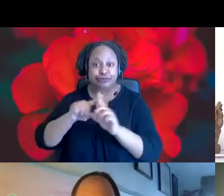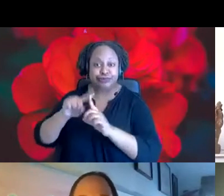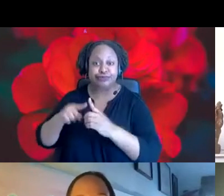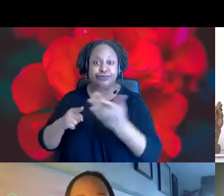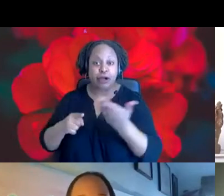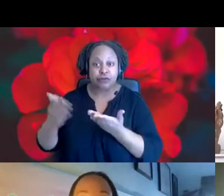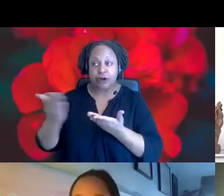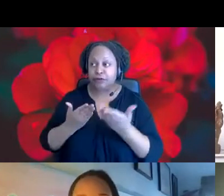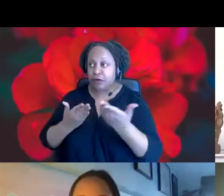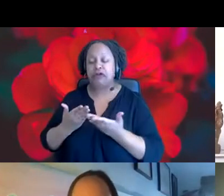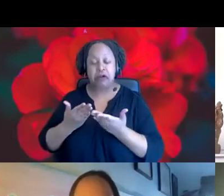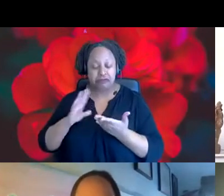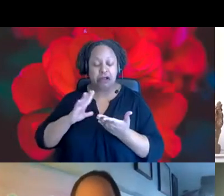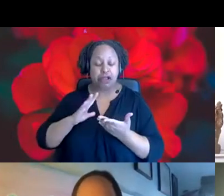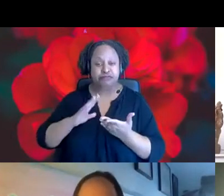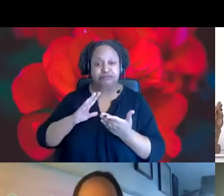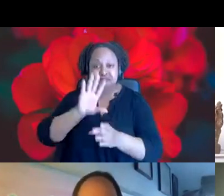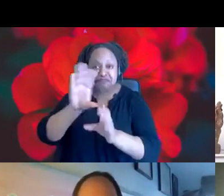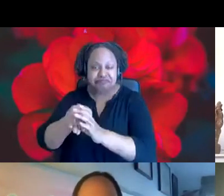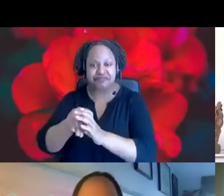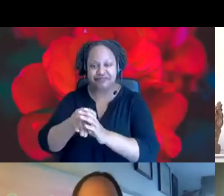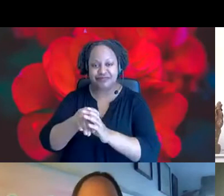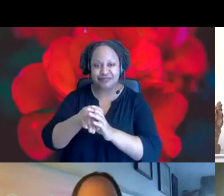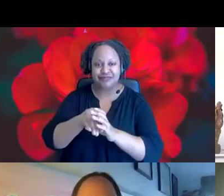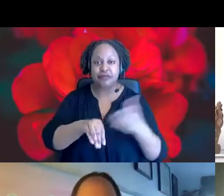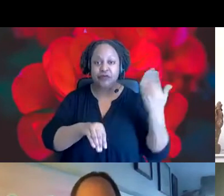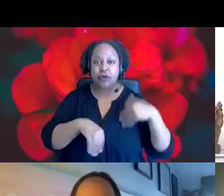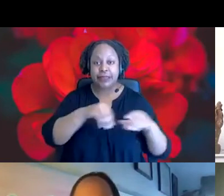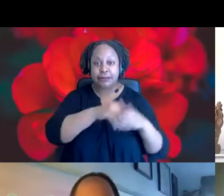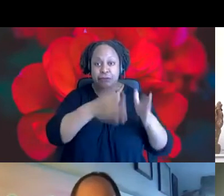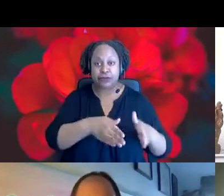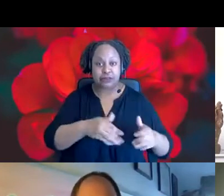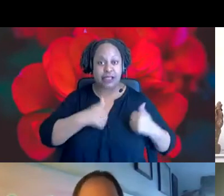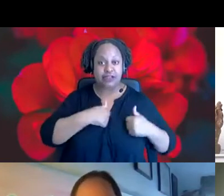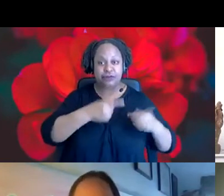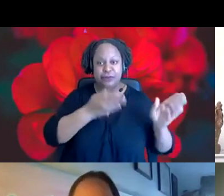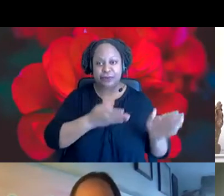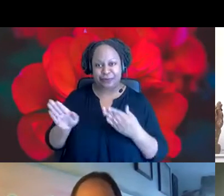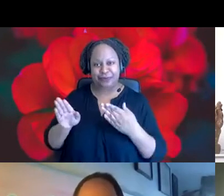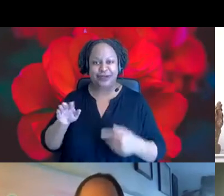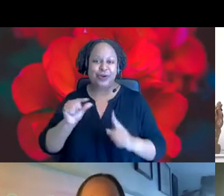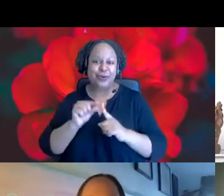that had pivoted from live performances that were intended. Sorry, had to.